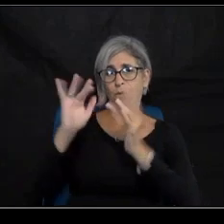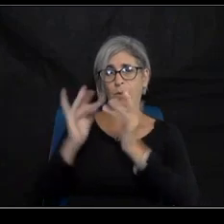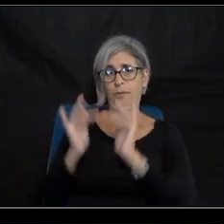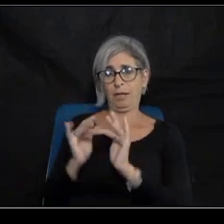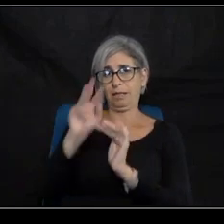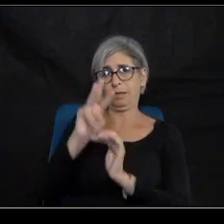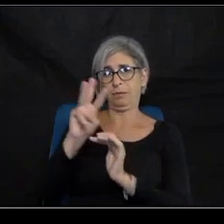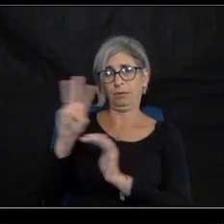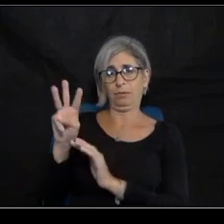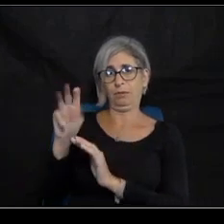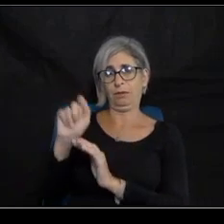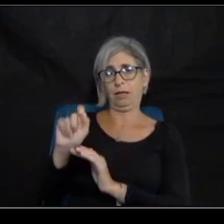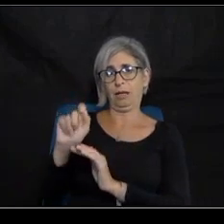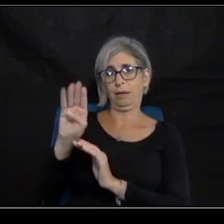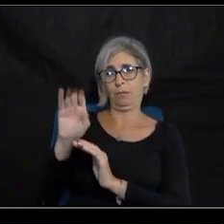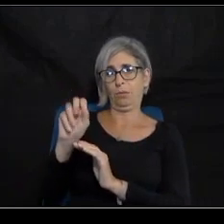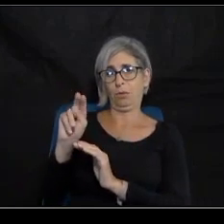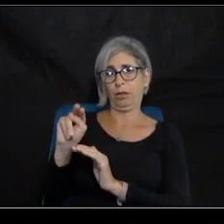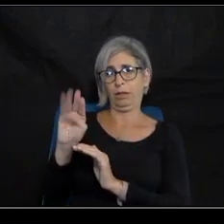at